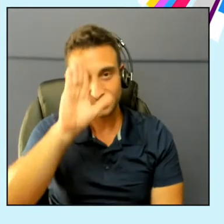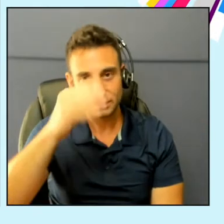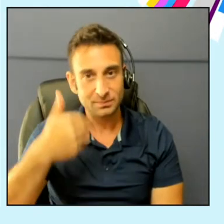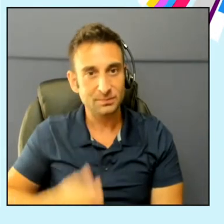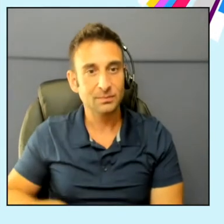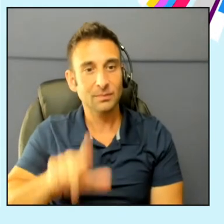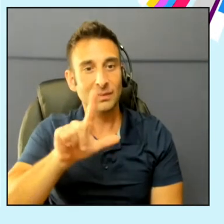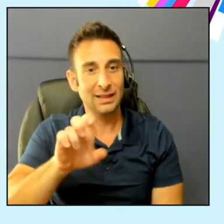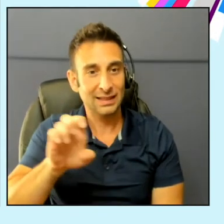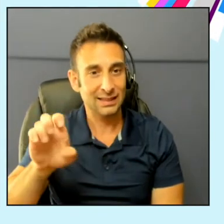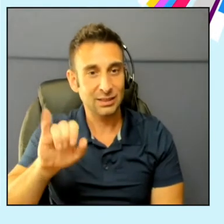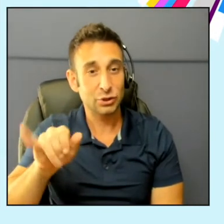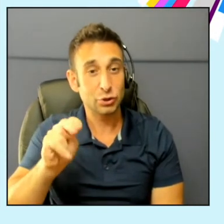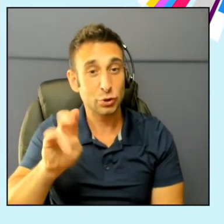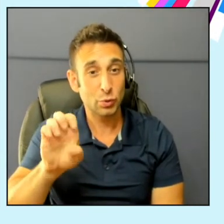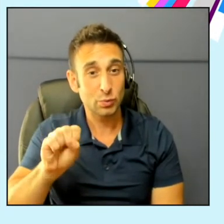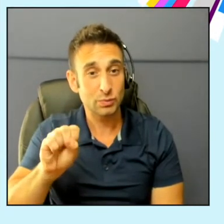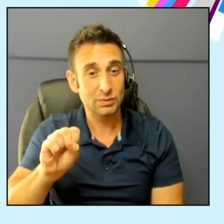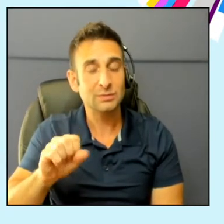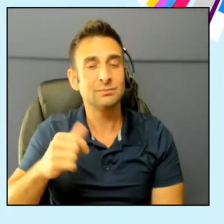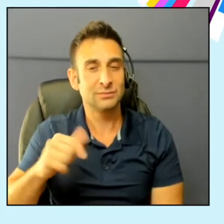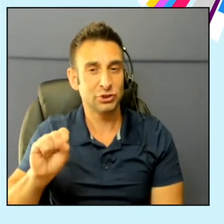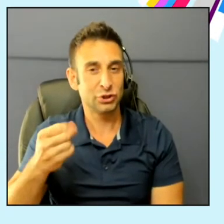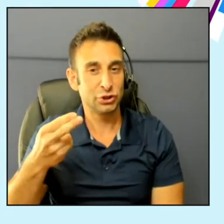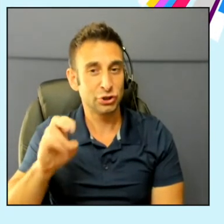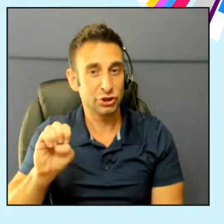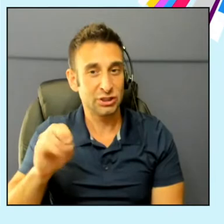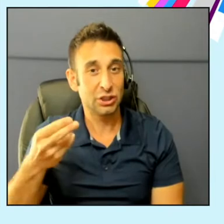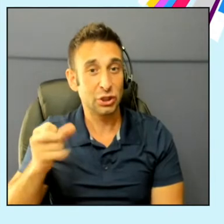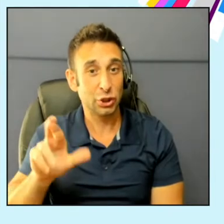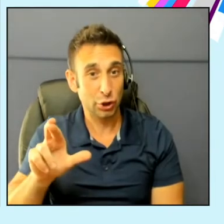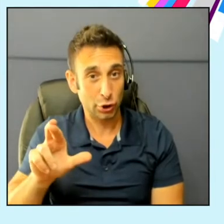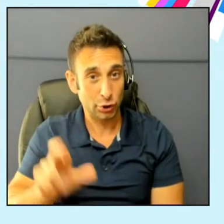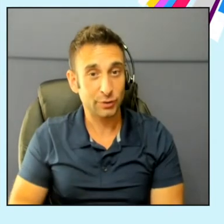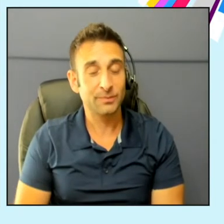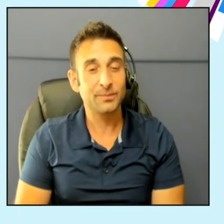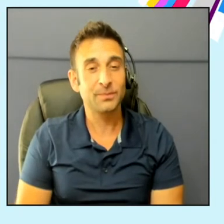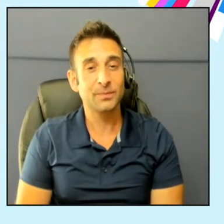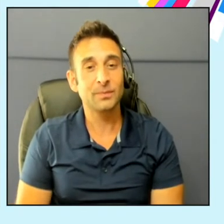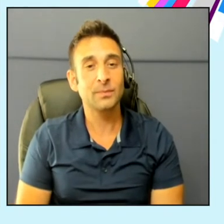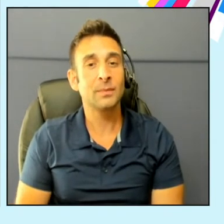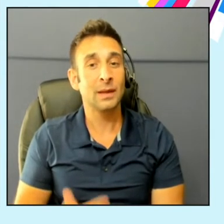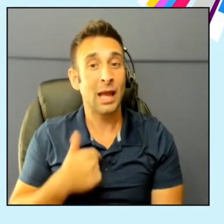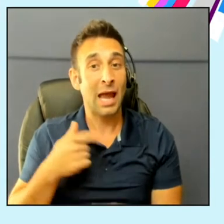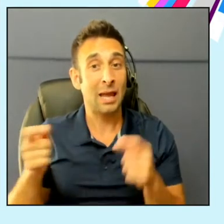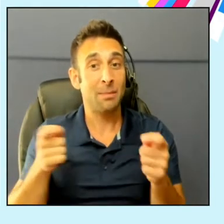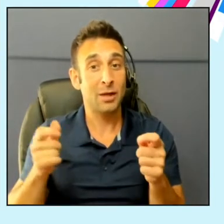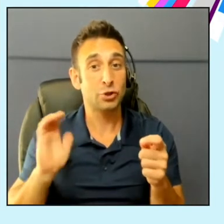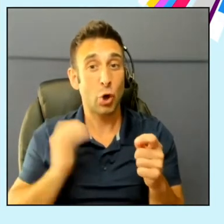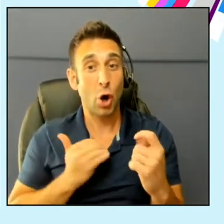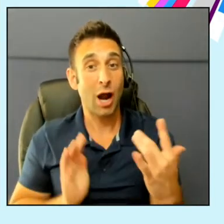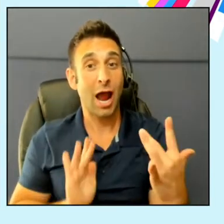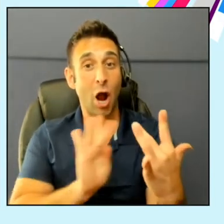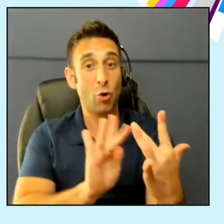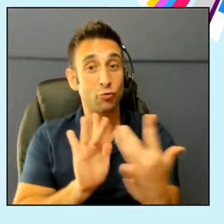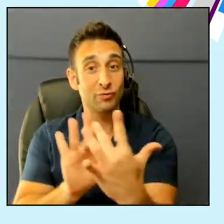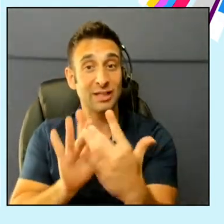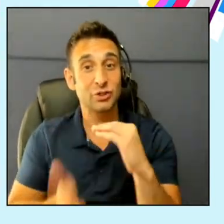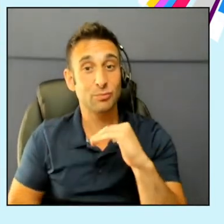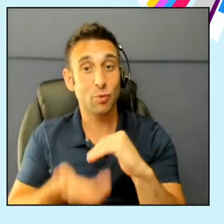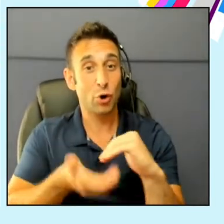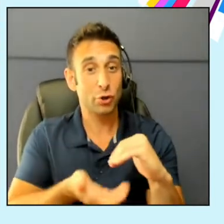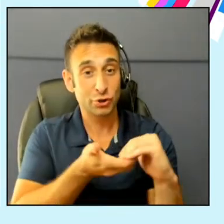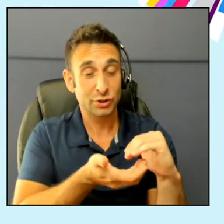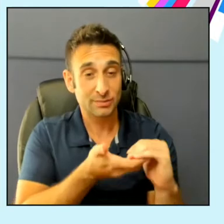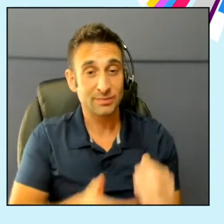pronouns are she and her, and I sit on our green board here in the UK, and I manage our outreach partnerships. Why are